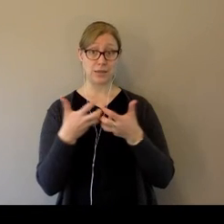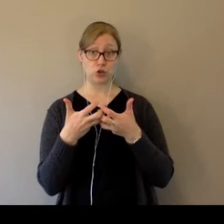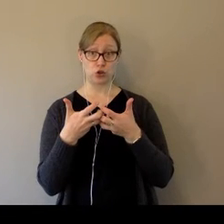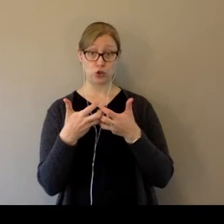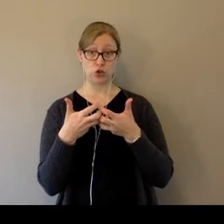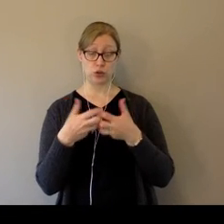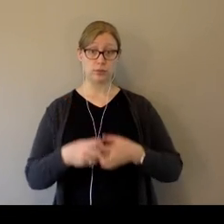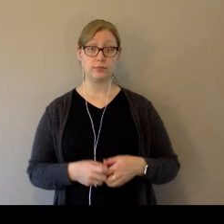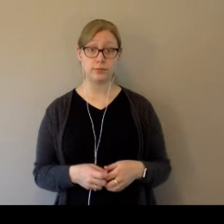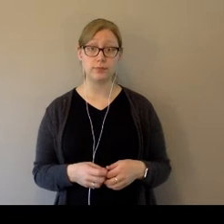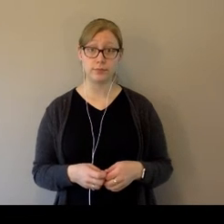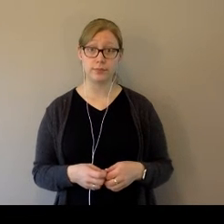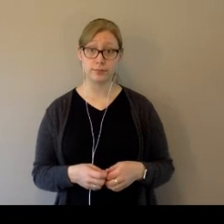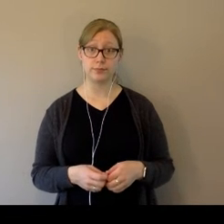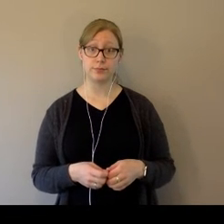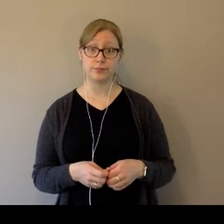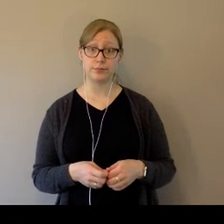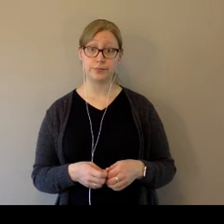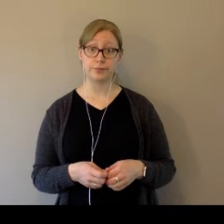my